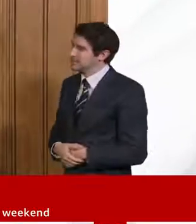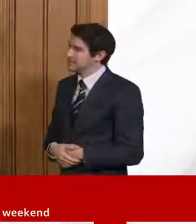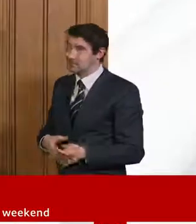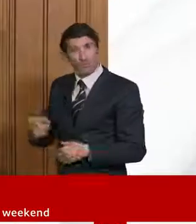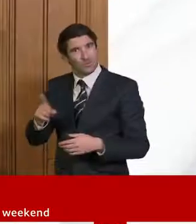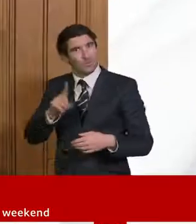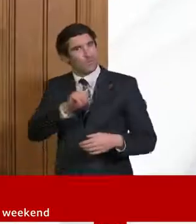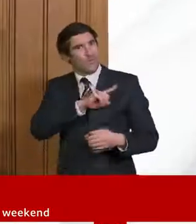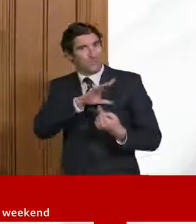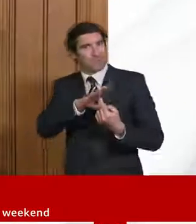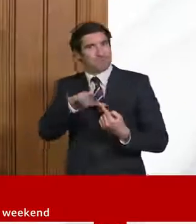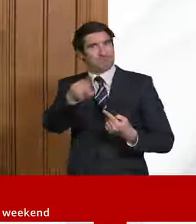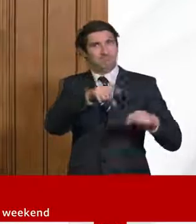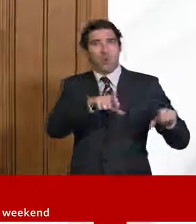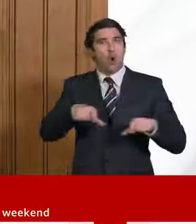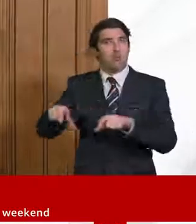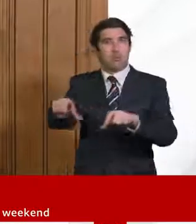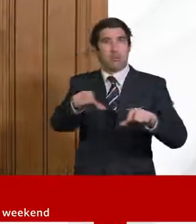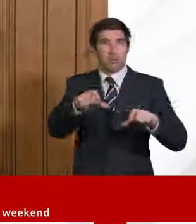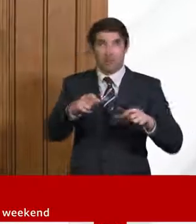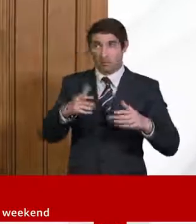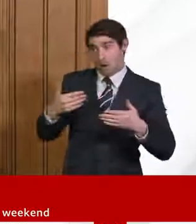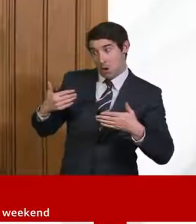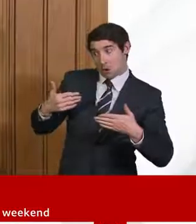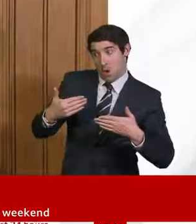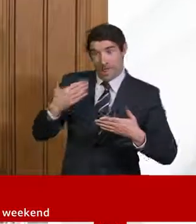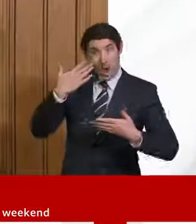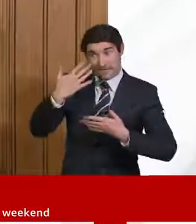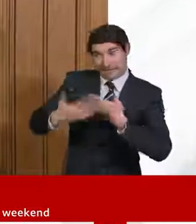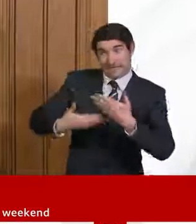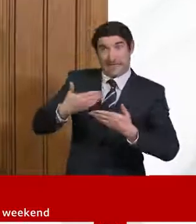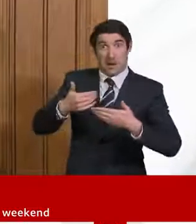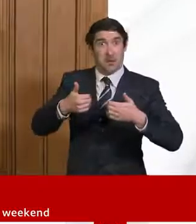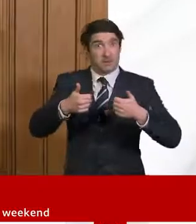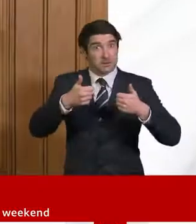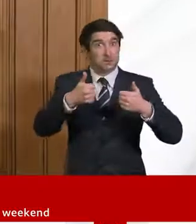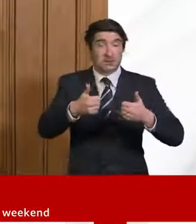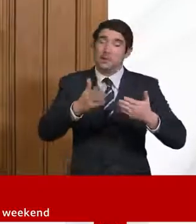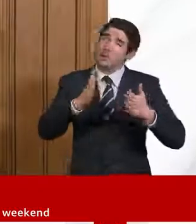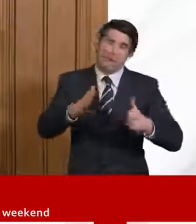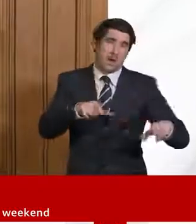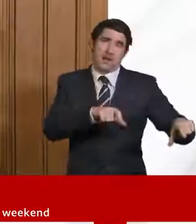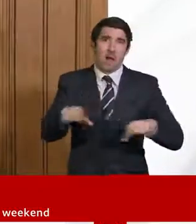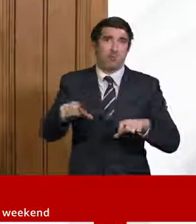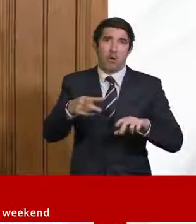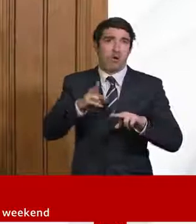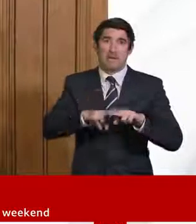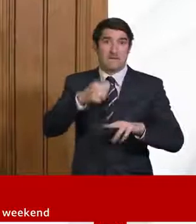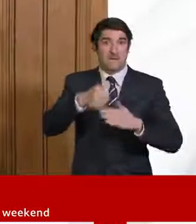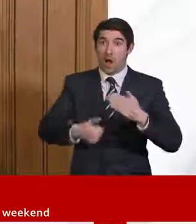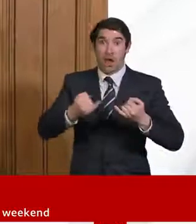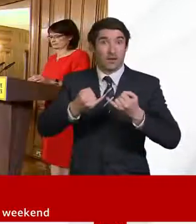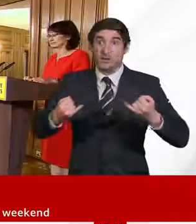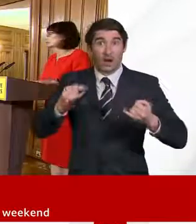shoots will take a while, if they persist, to translate into reduction in hospital admissions and deaths. And I think maybe Jenny can